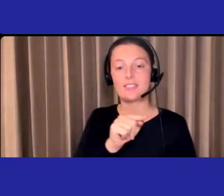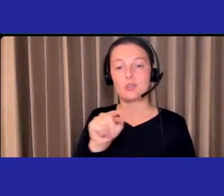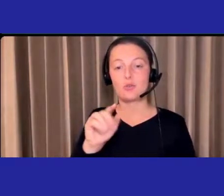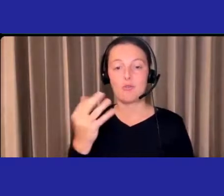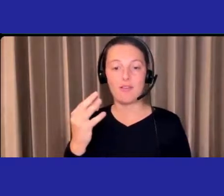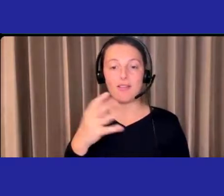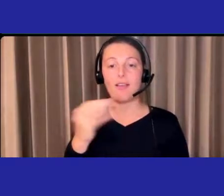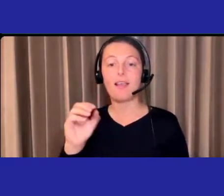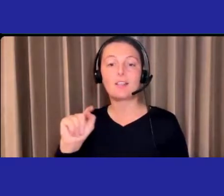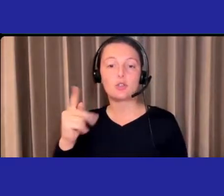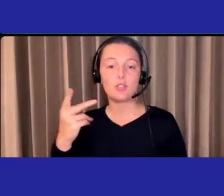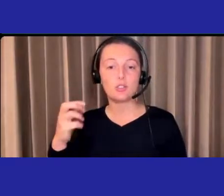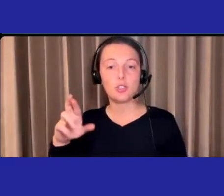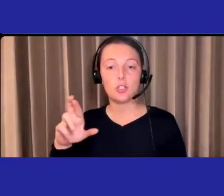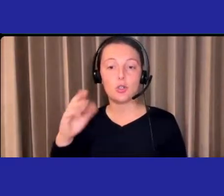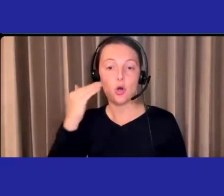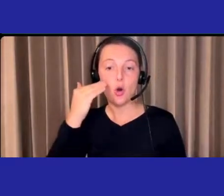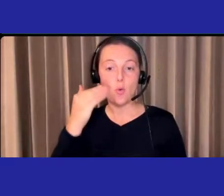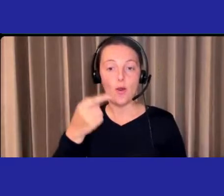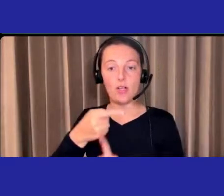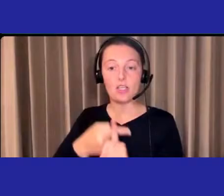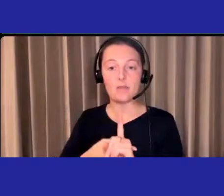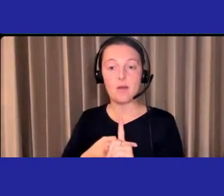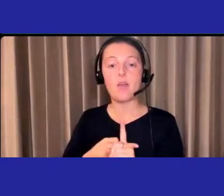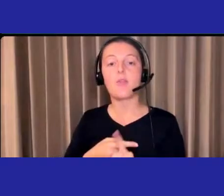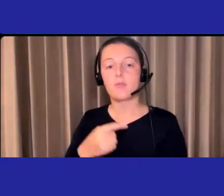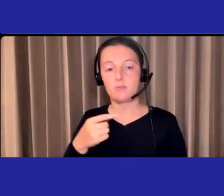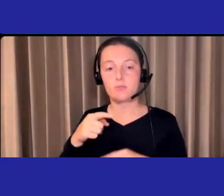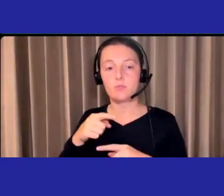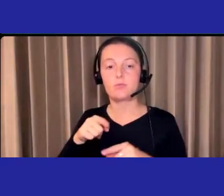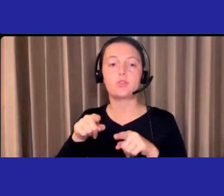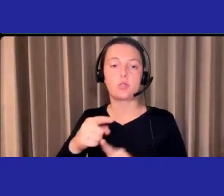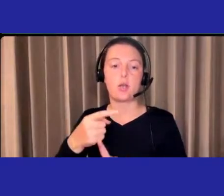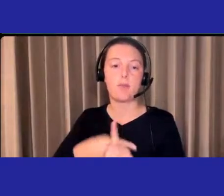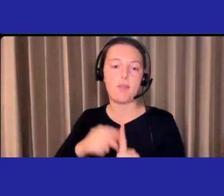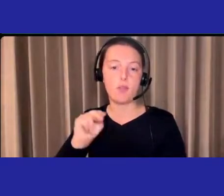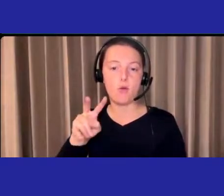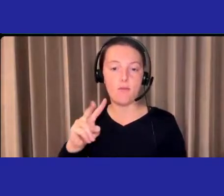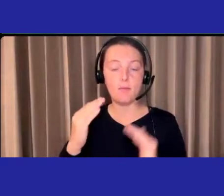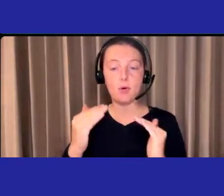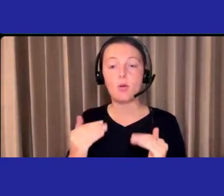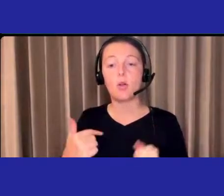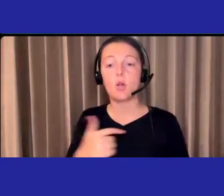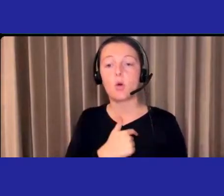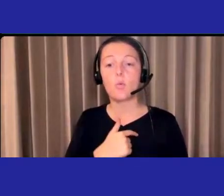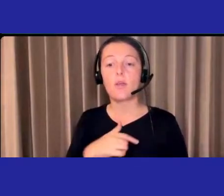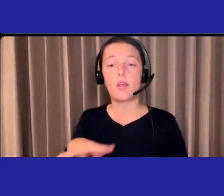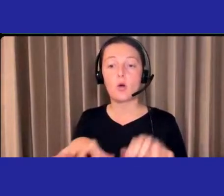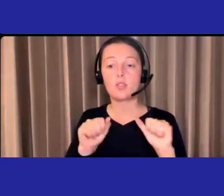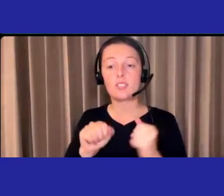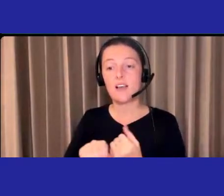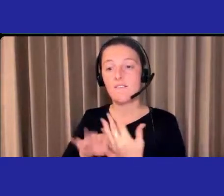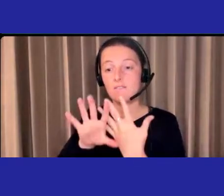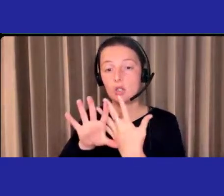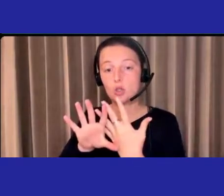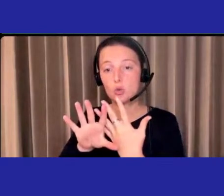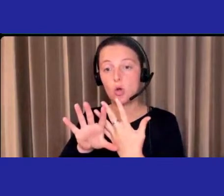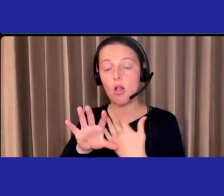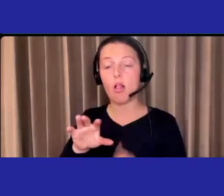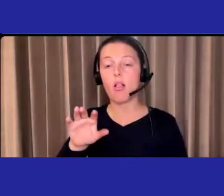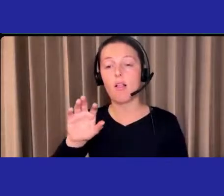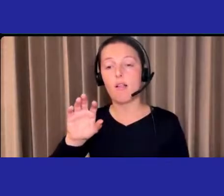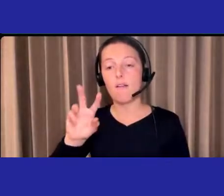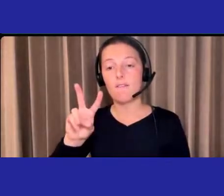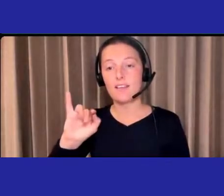the Office of Diversity, Equity, and Inclusion, we hosted a virtual vigil. Over 370 employees attended